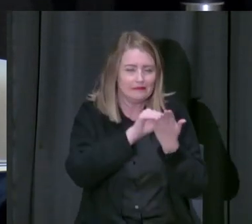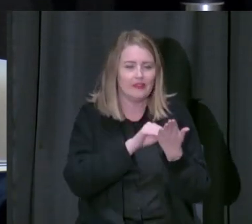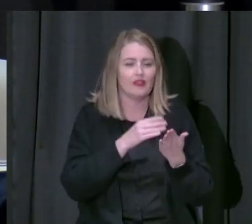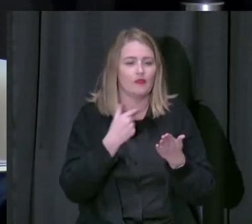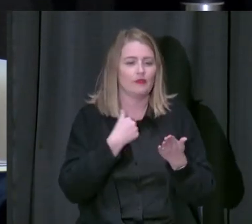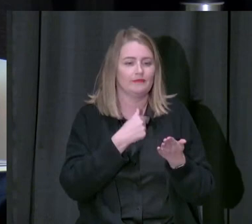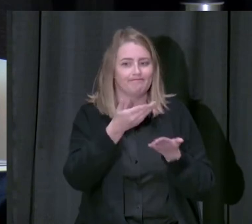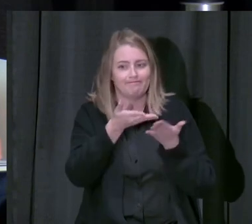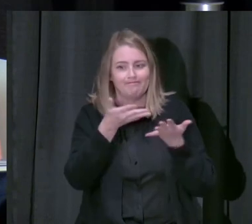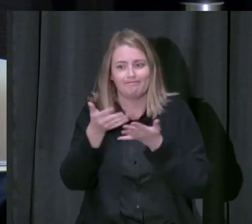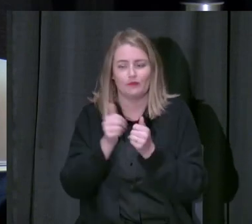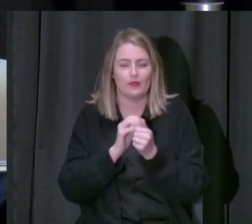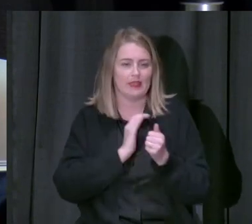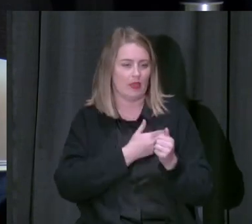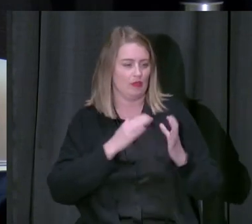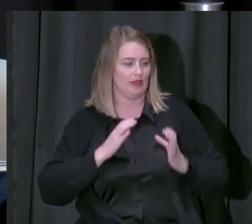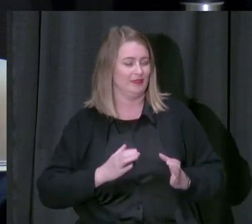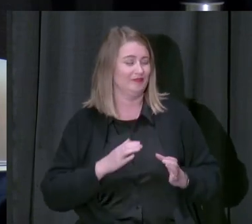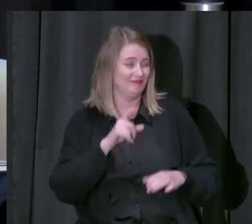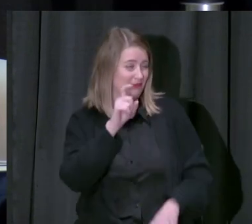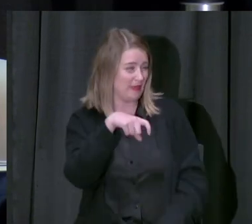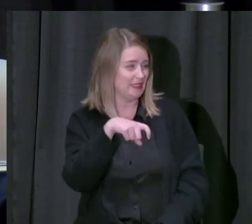with our customers. So